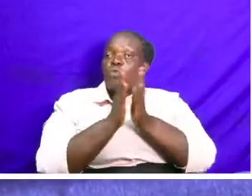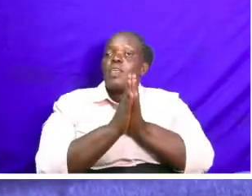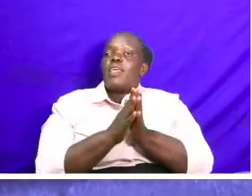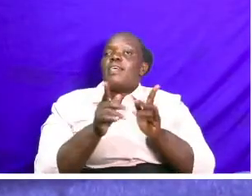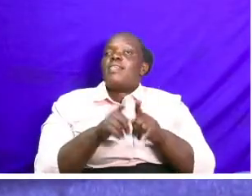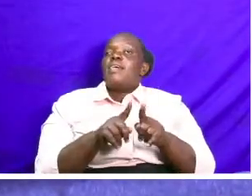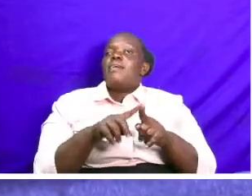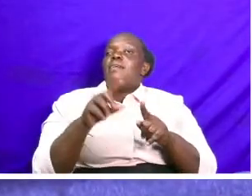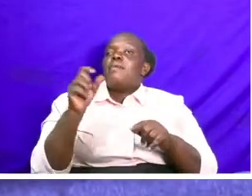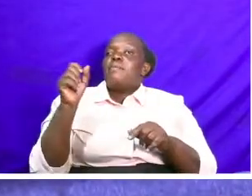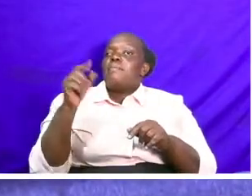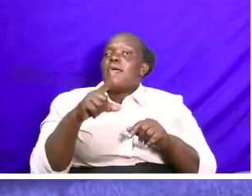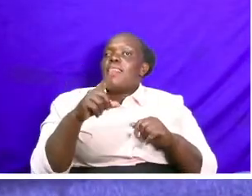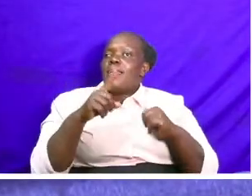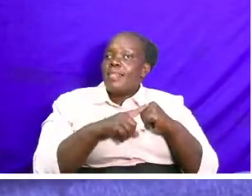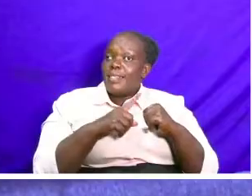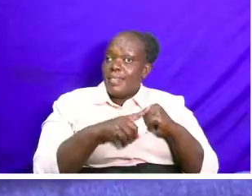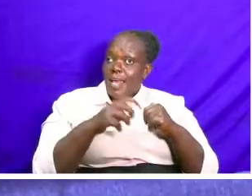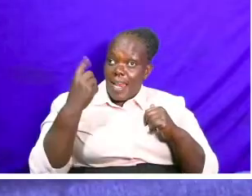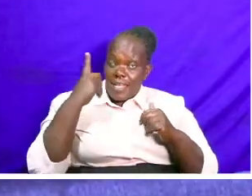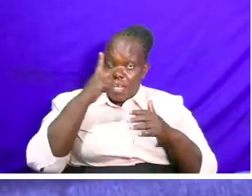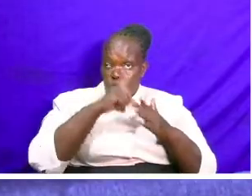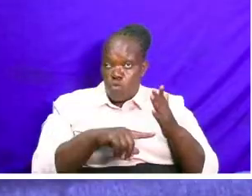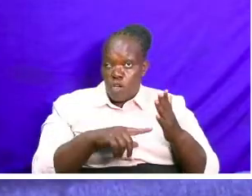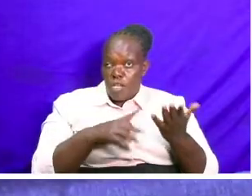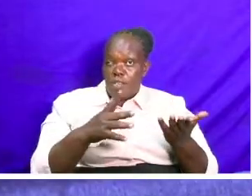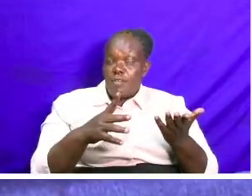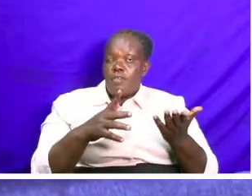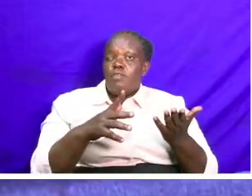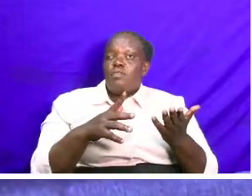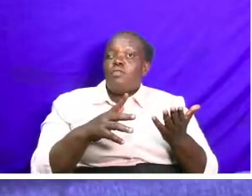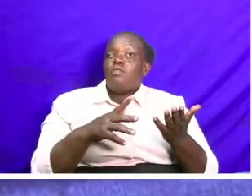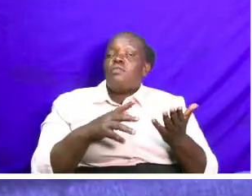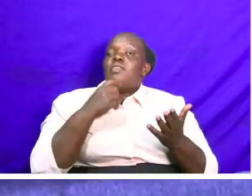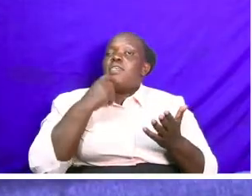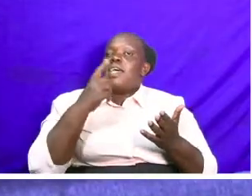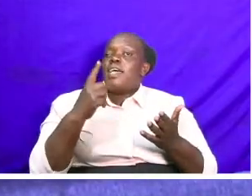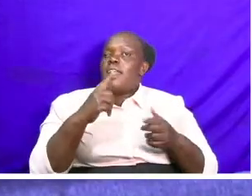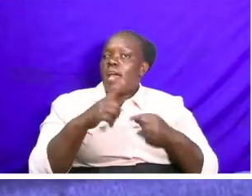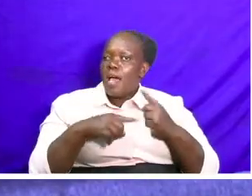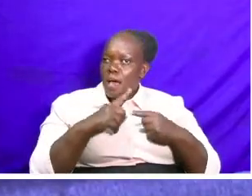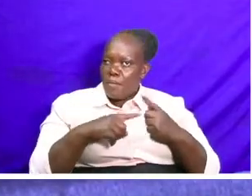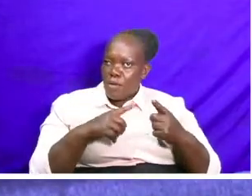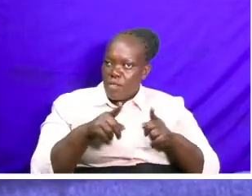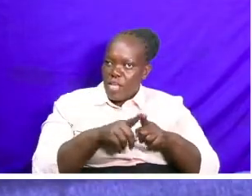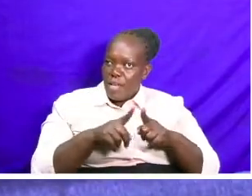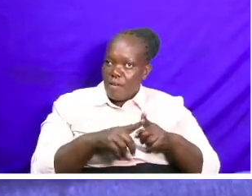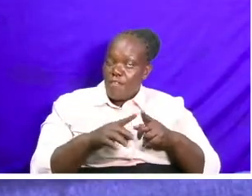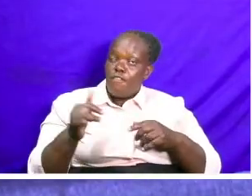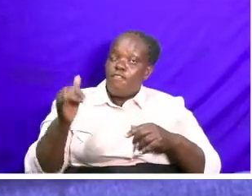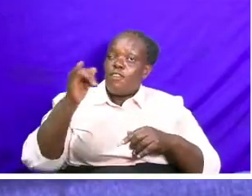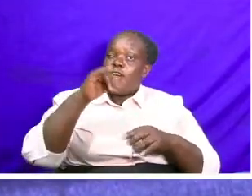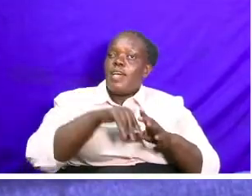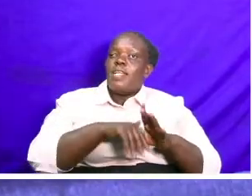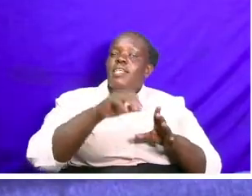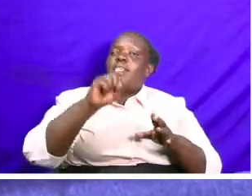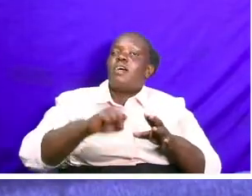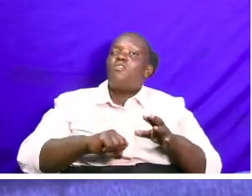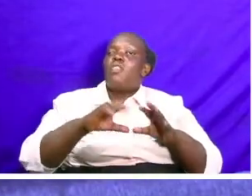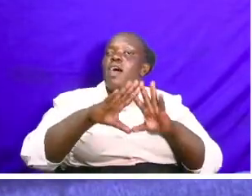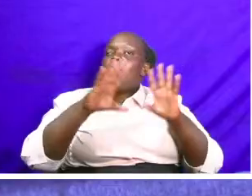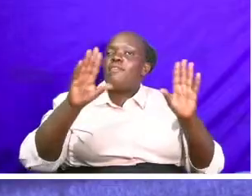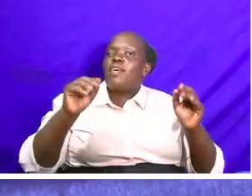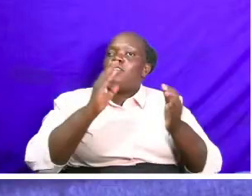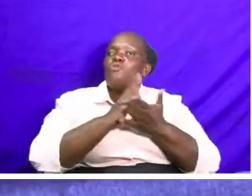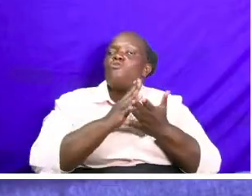June 30th approaching, we understand what South Africans have been saying regarding the foreigners in South Africa. Maybe what's